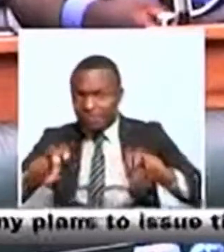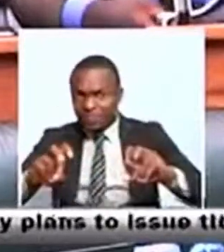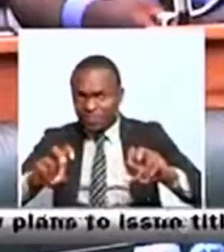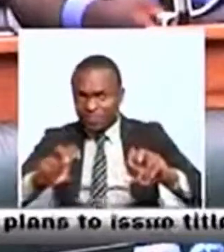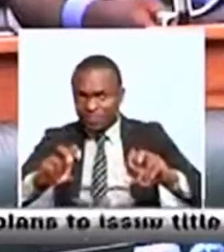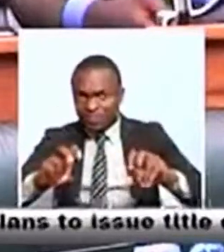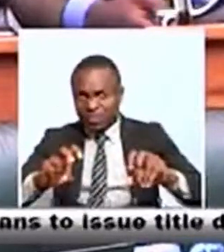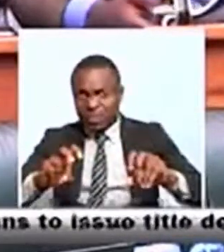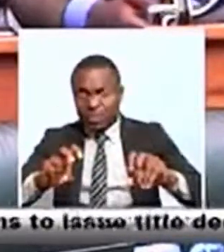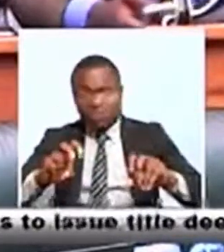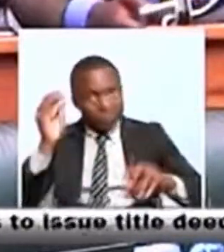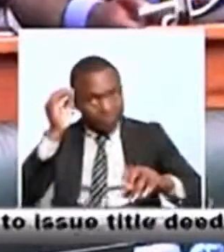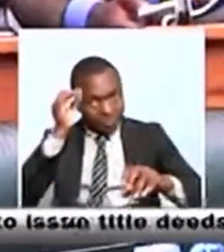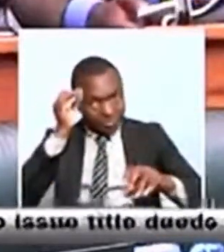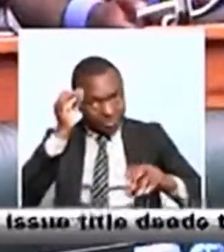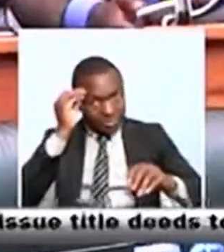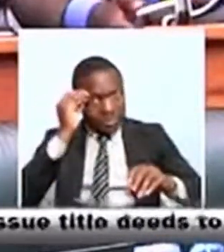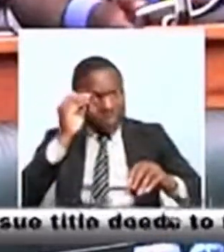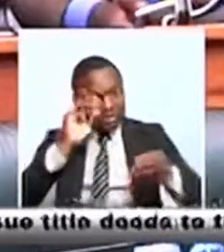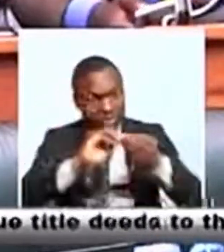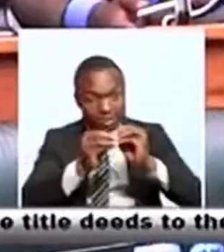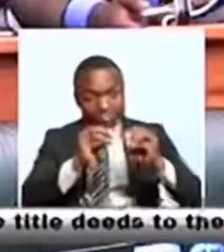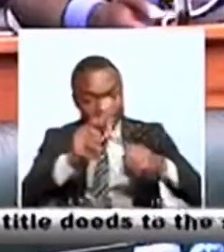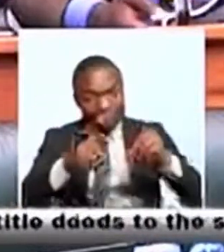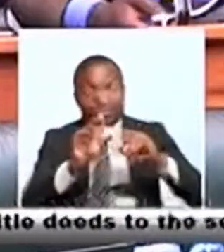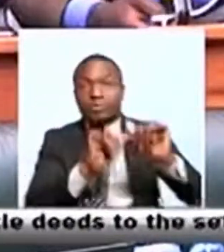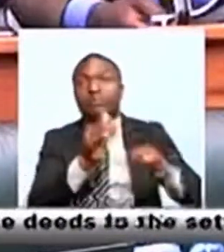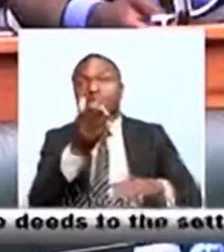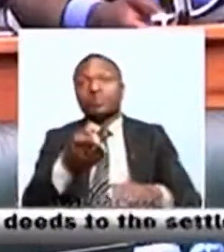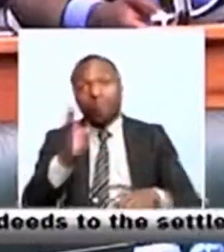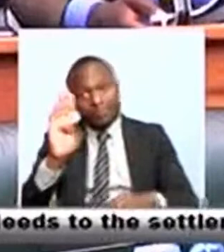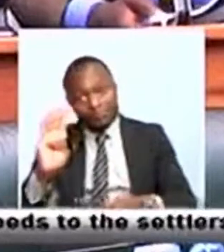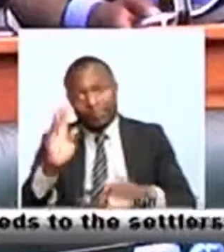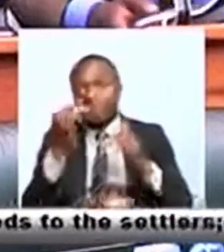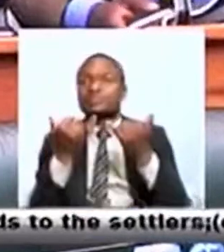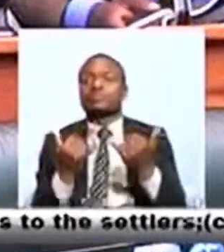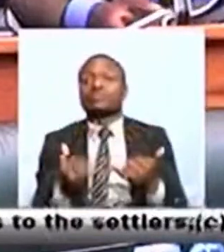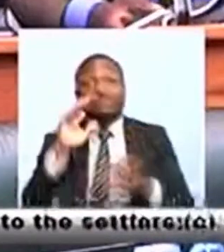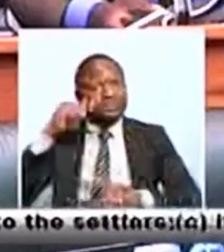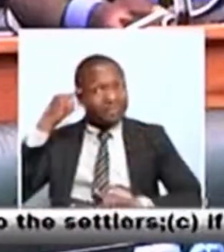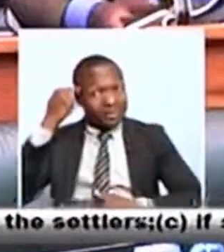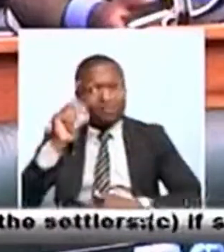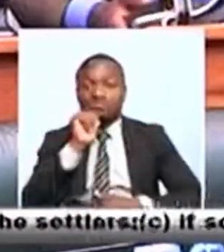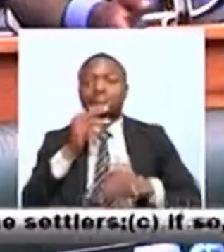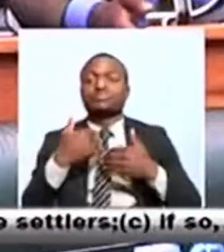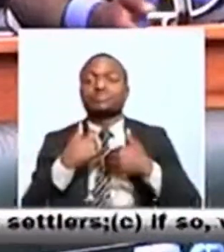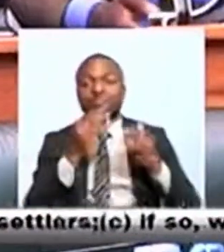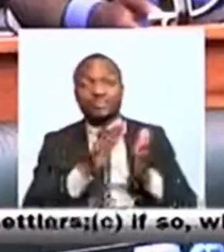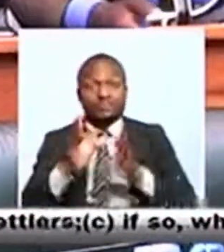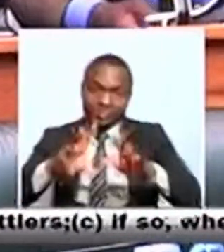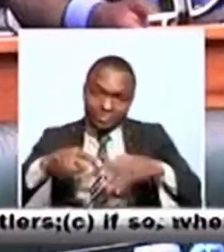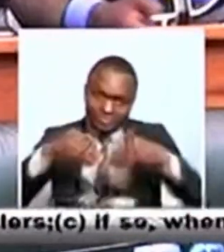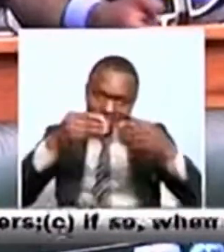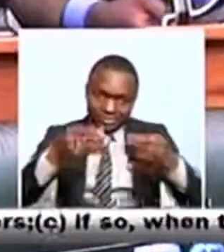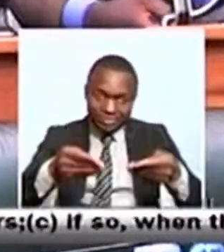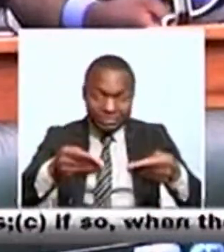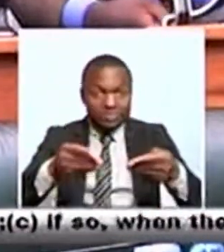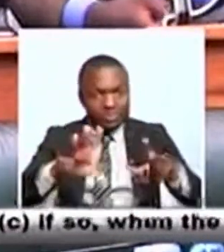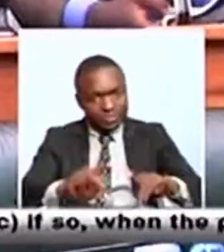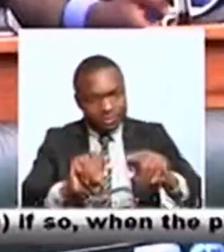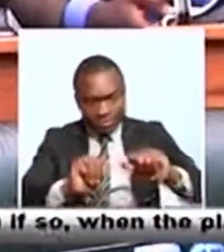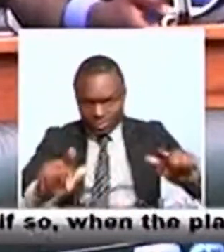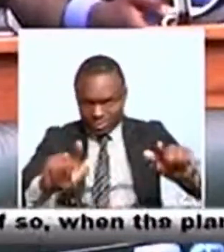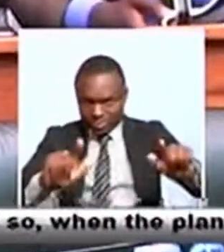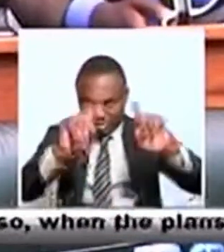of settlers. In B, at the moment, the government has no plans to issue title deeds to